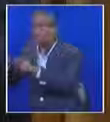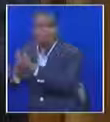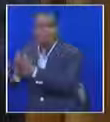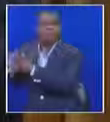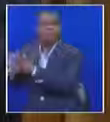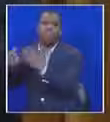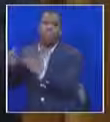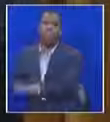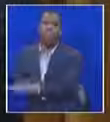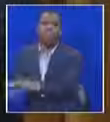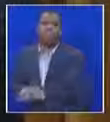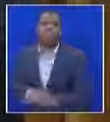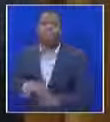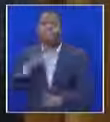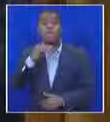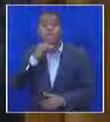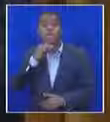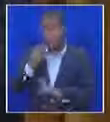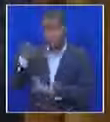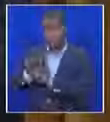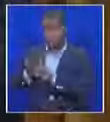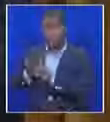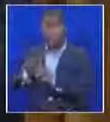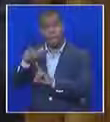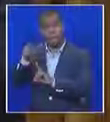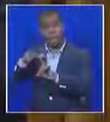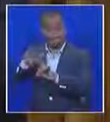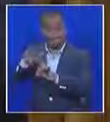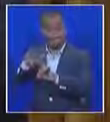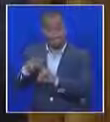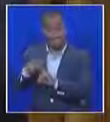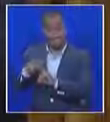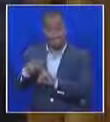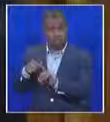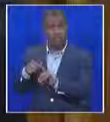the work done by the person you are mentioning has been to try to